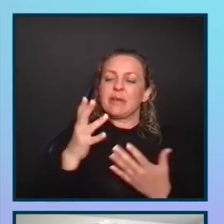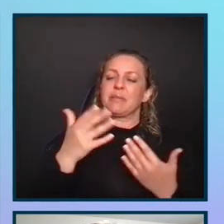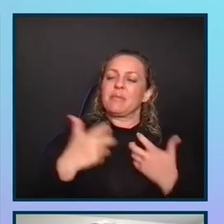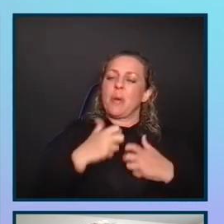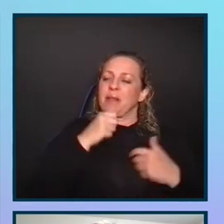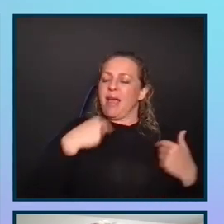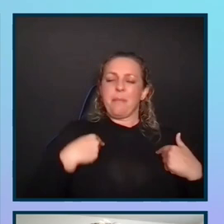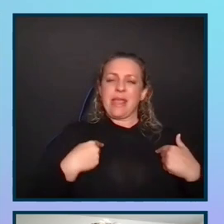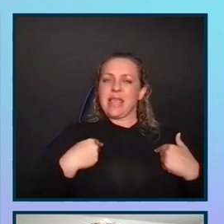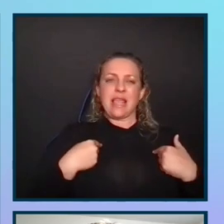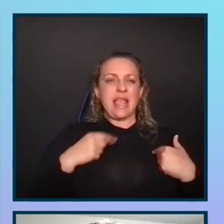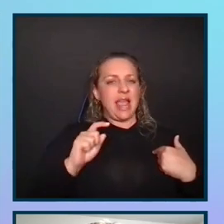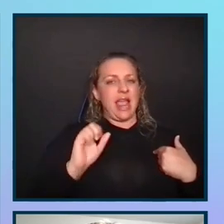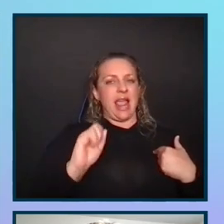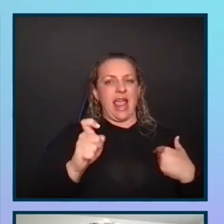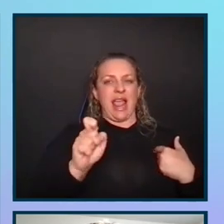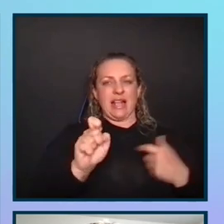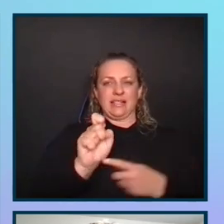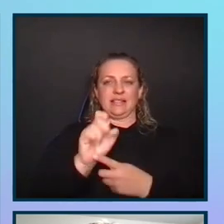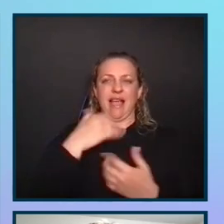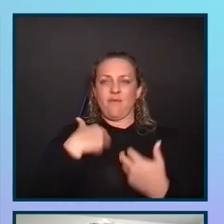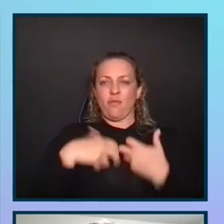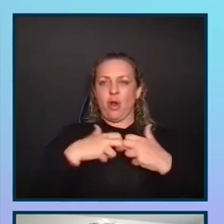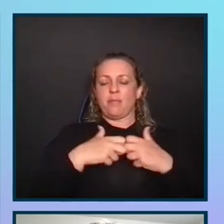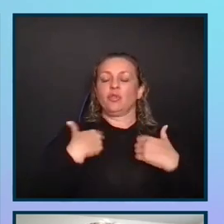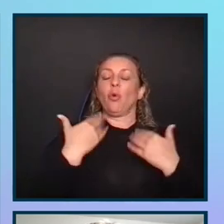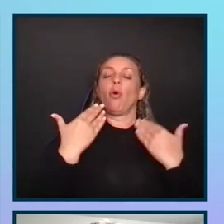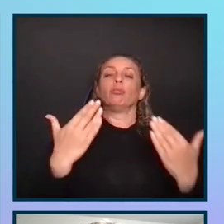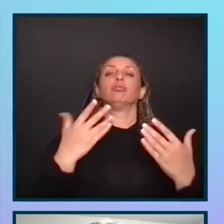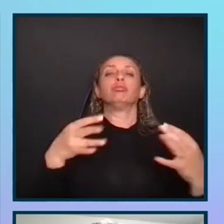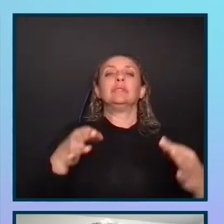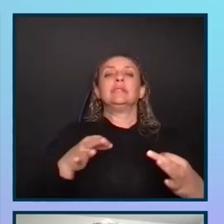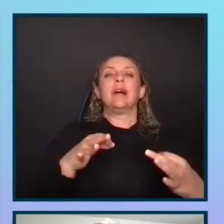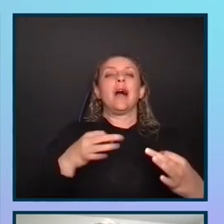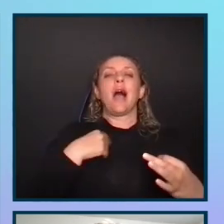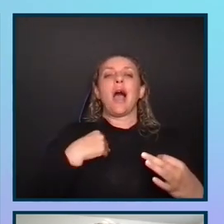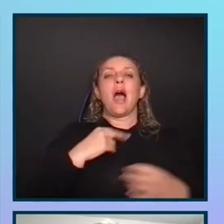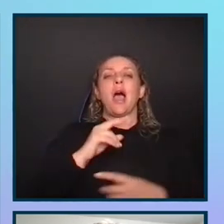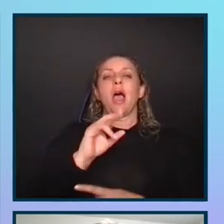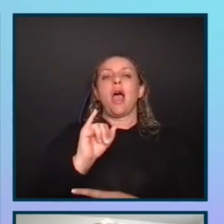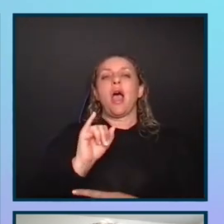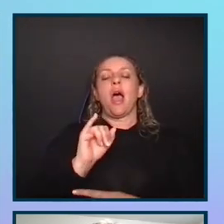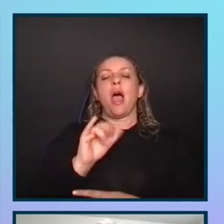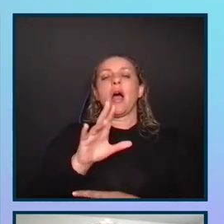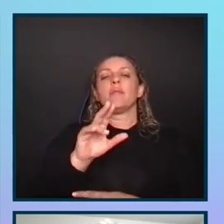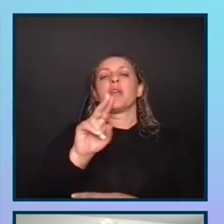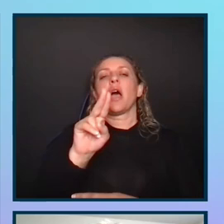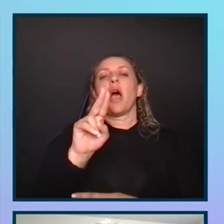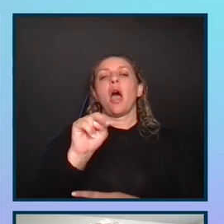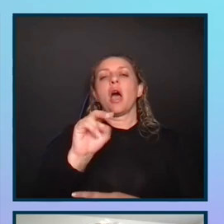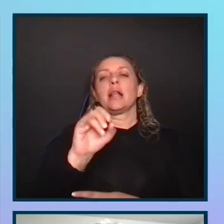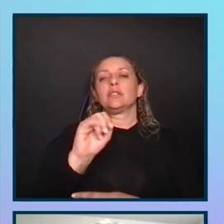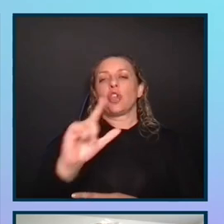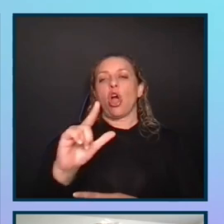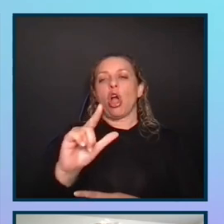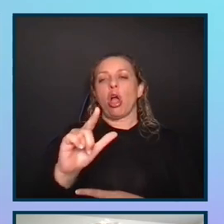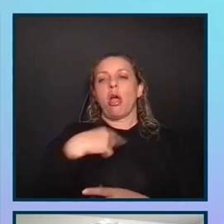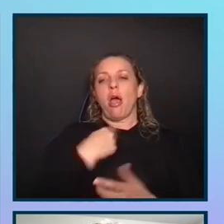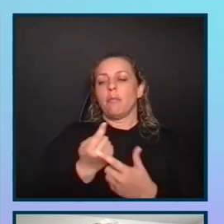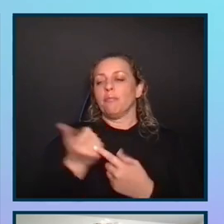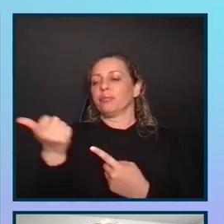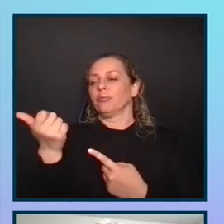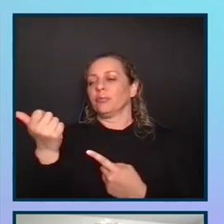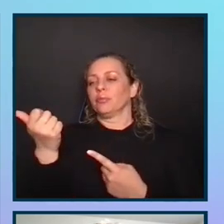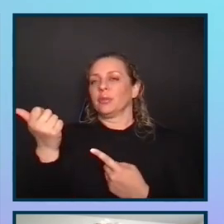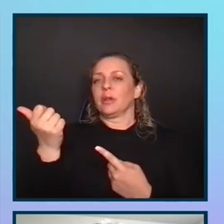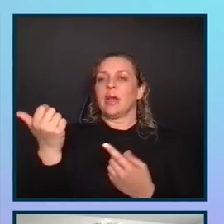me. It's got to be Axe, right? So I went ahead and uninstalled Axe and reinstalled Axe, and it immediately disappeared